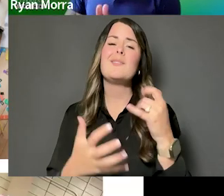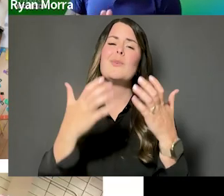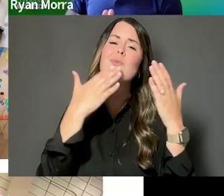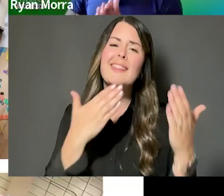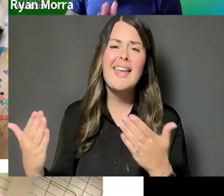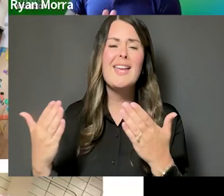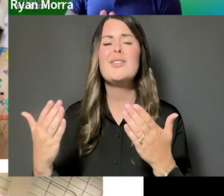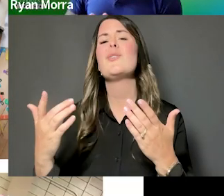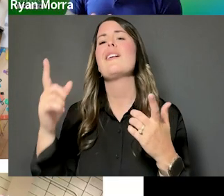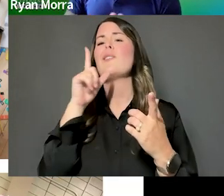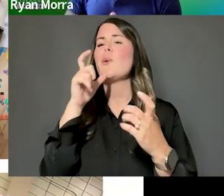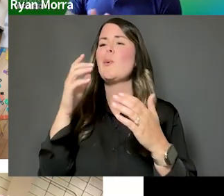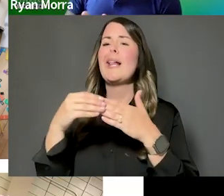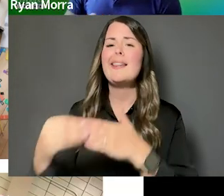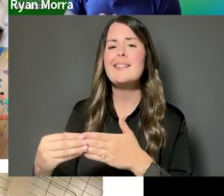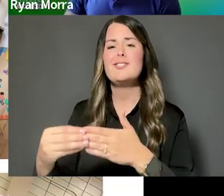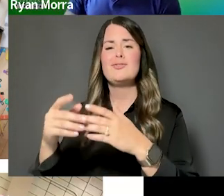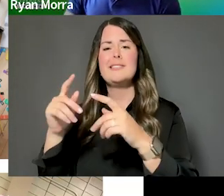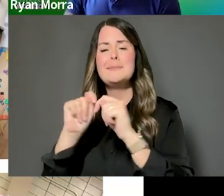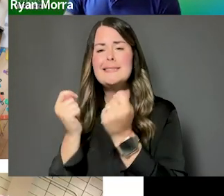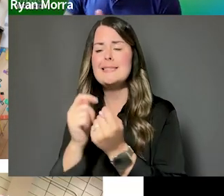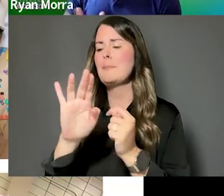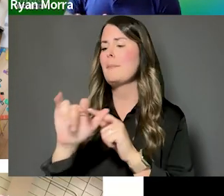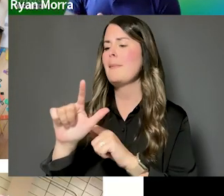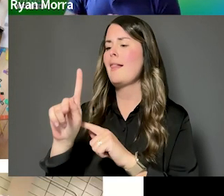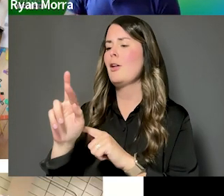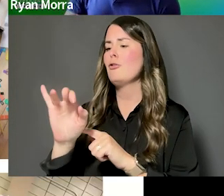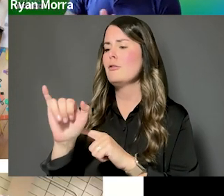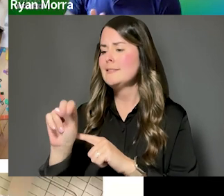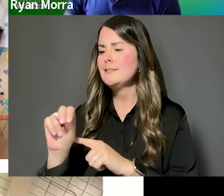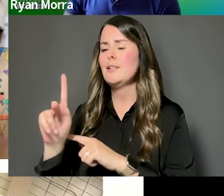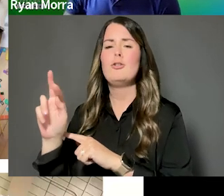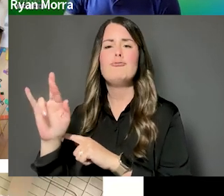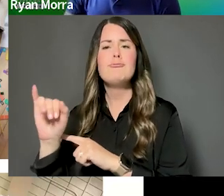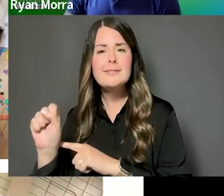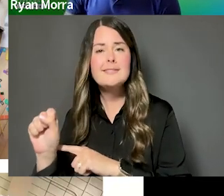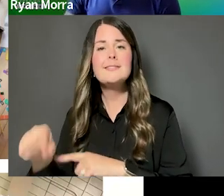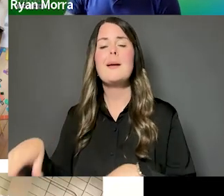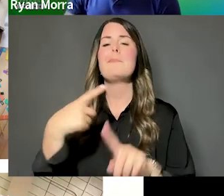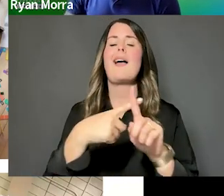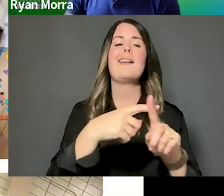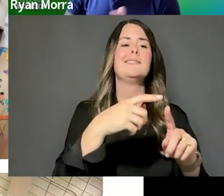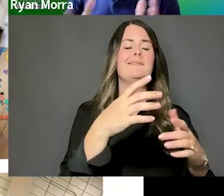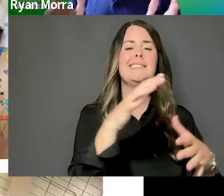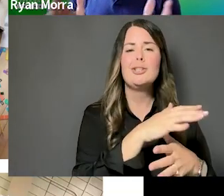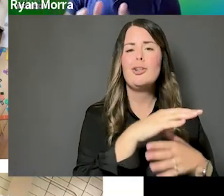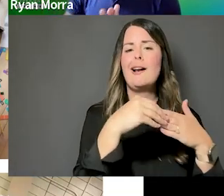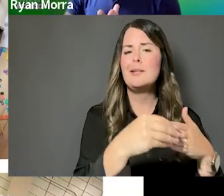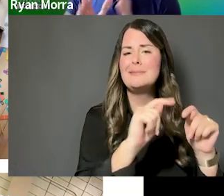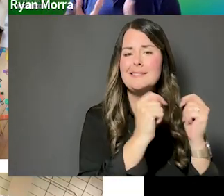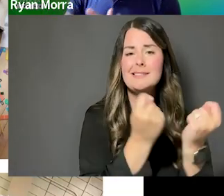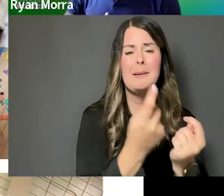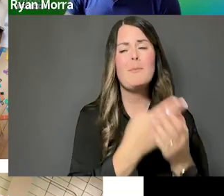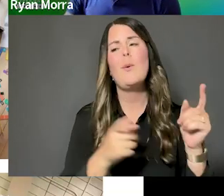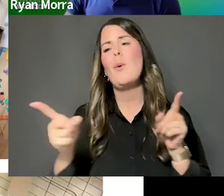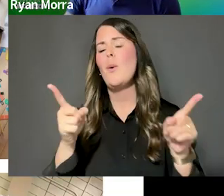And finally, we want to say thank you to our executive leadership team, Bill, Kristen, and Chris. Thanks to our senior leadership team as